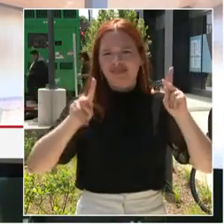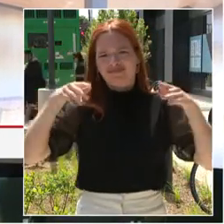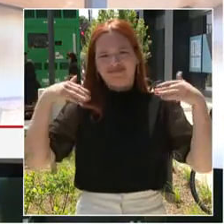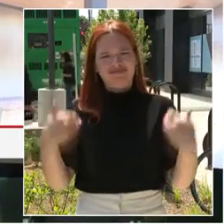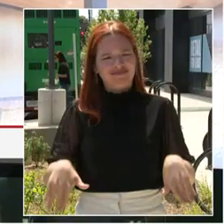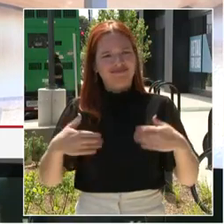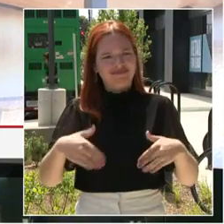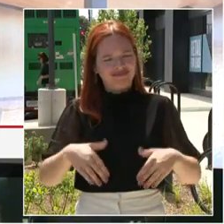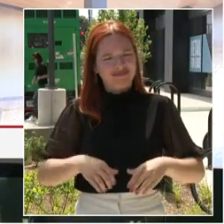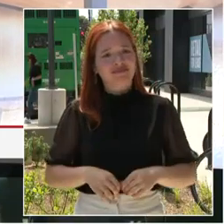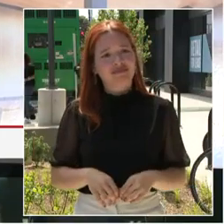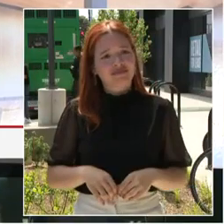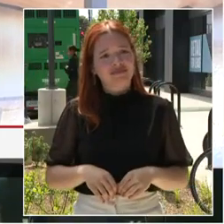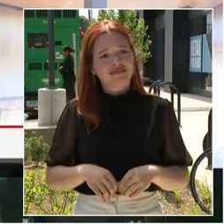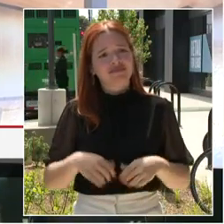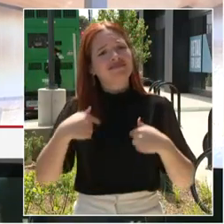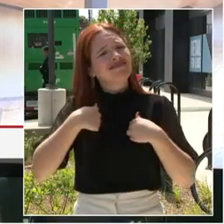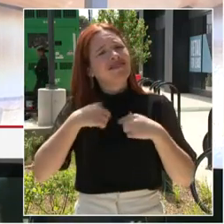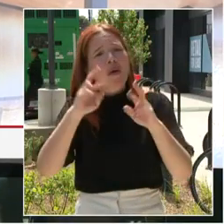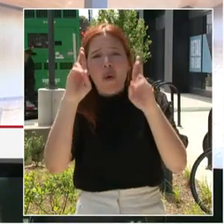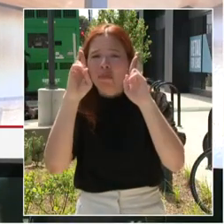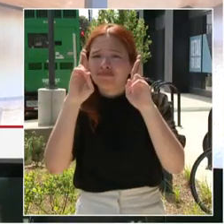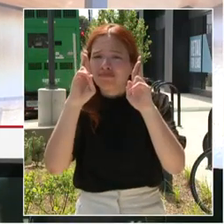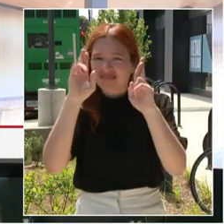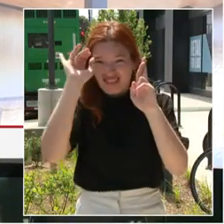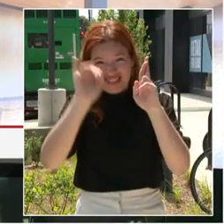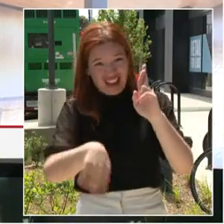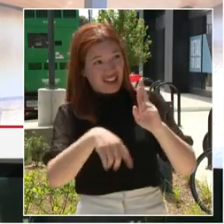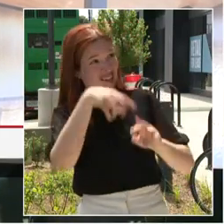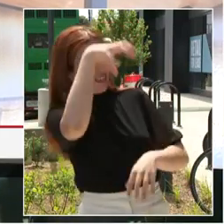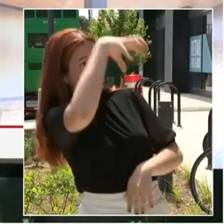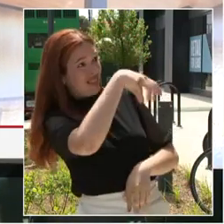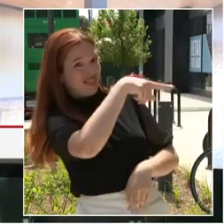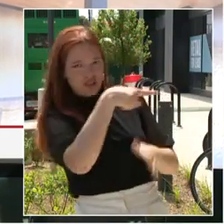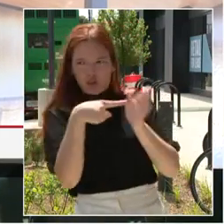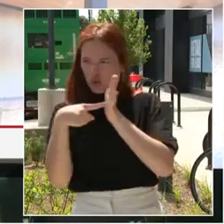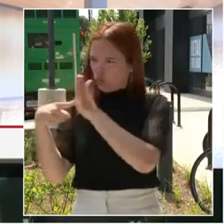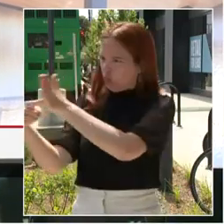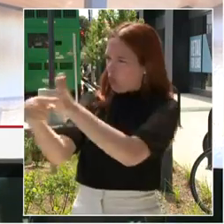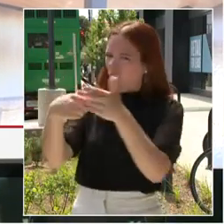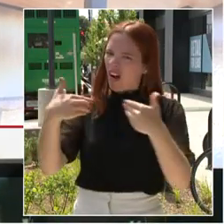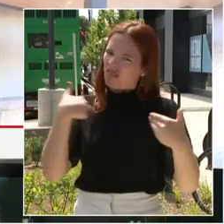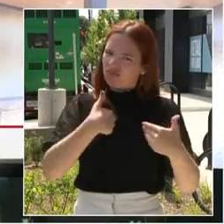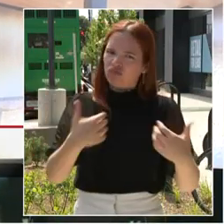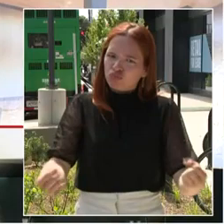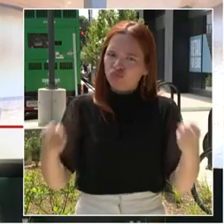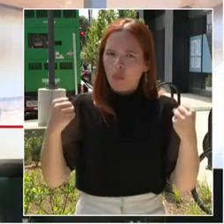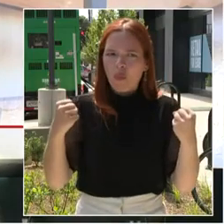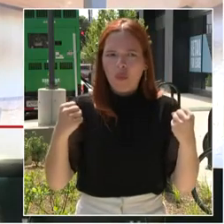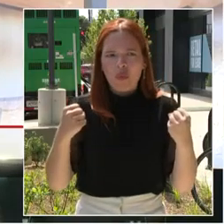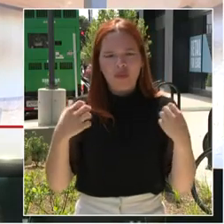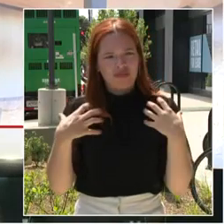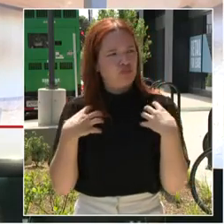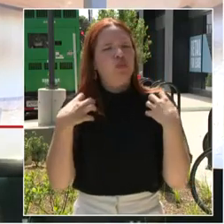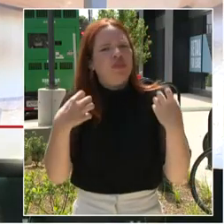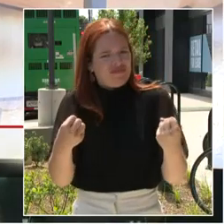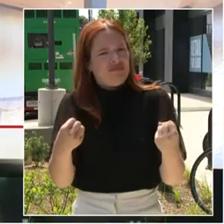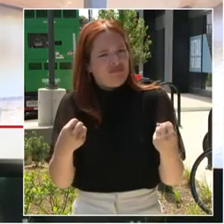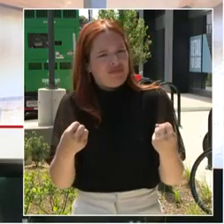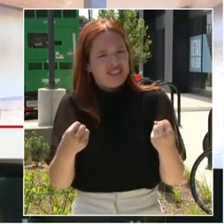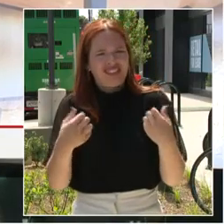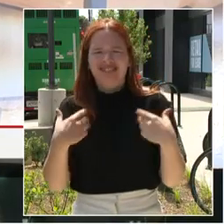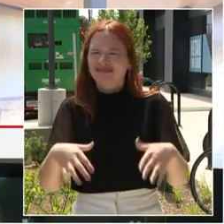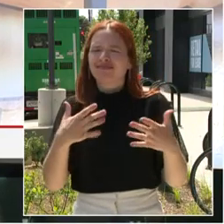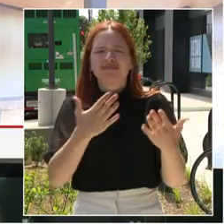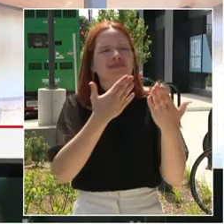great Ward 7. And so we'd like to say thank you to all of those who had a hand in this project, from each aspect of going into the